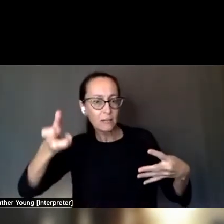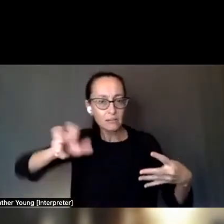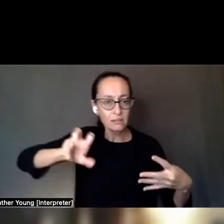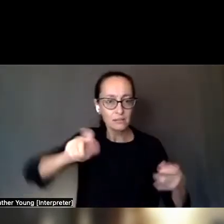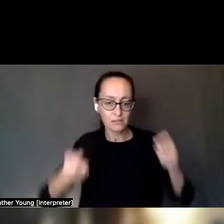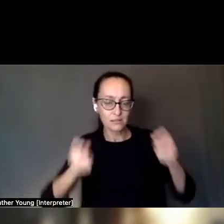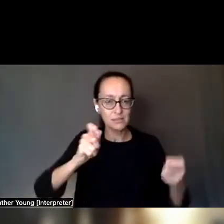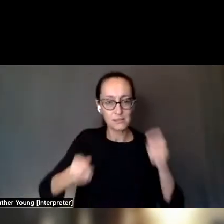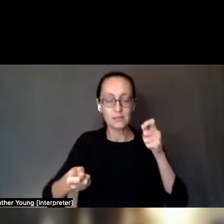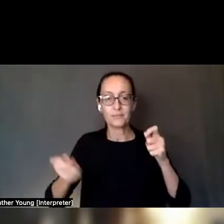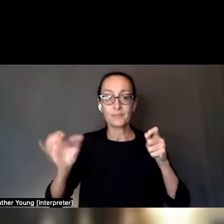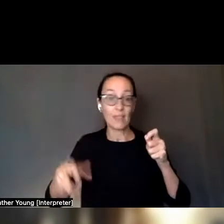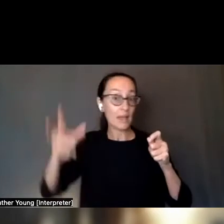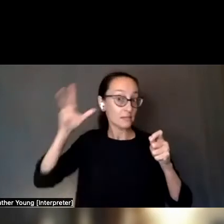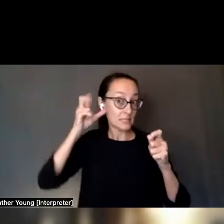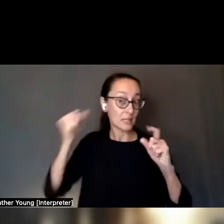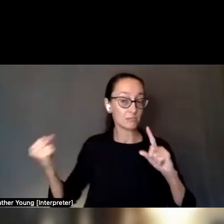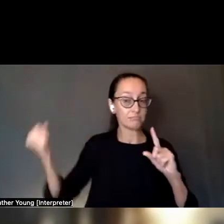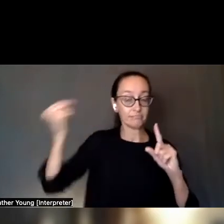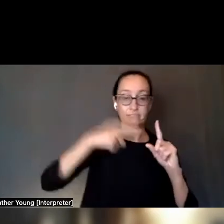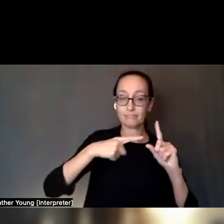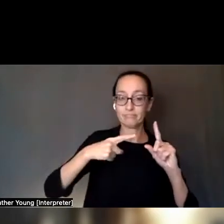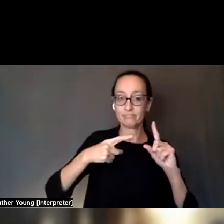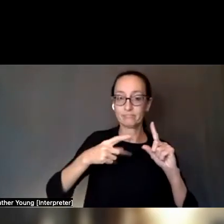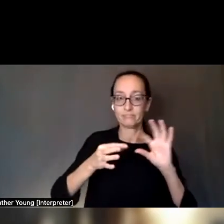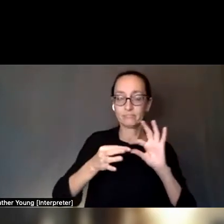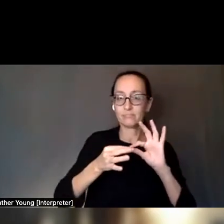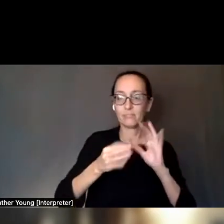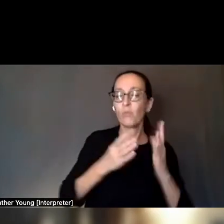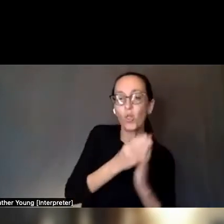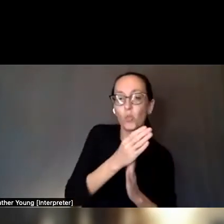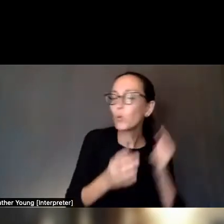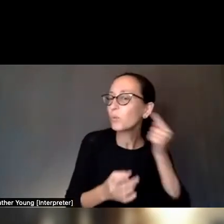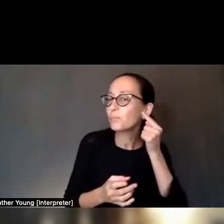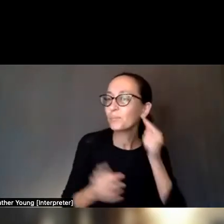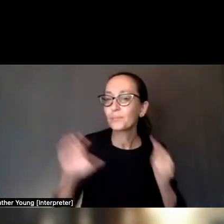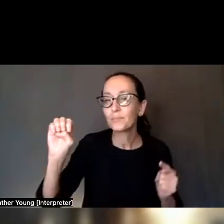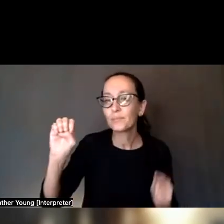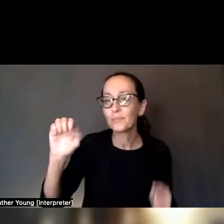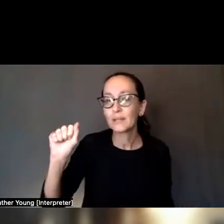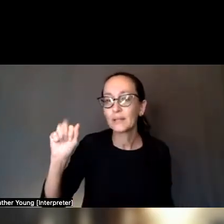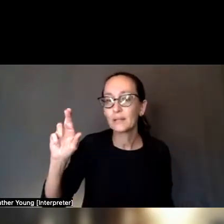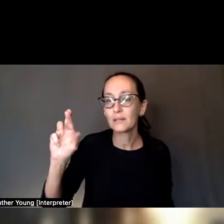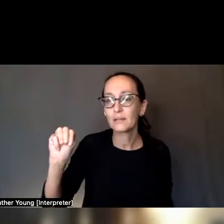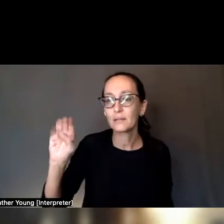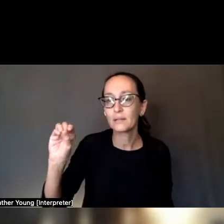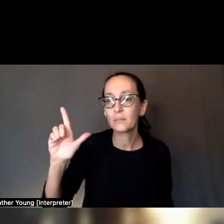sound, is sent via the ear mold to the ear. So it's a very